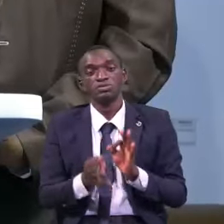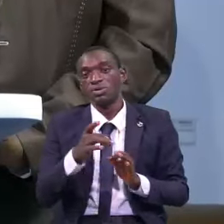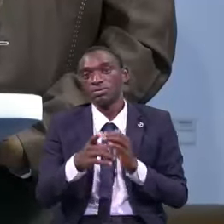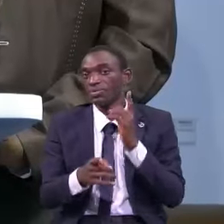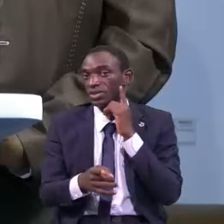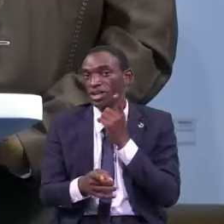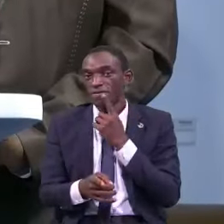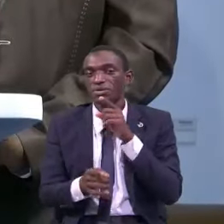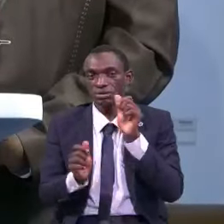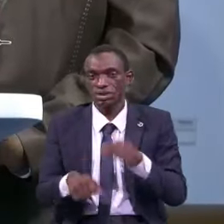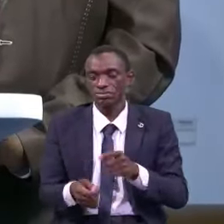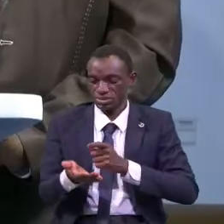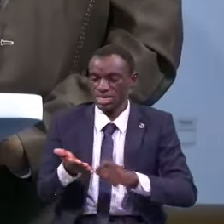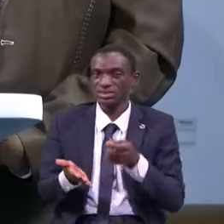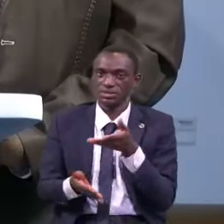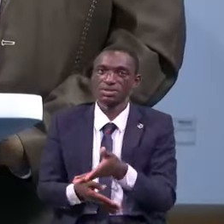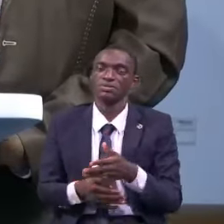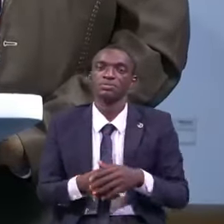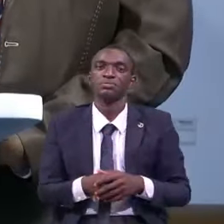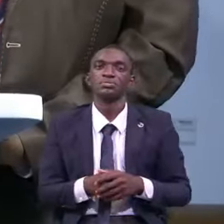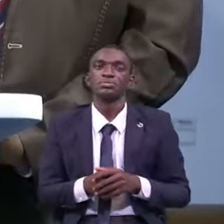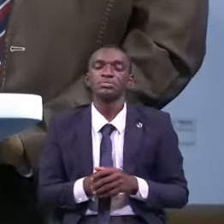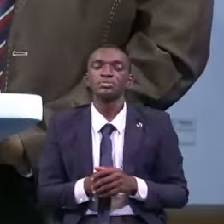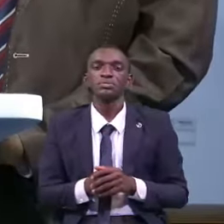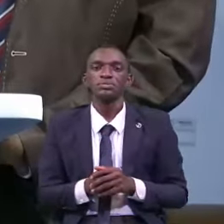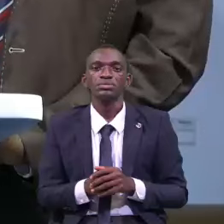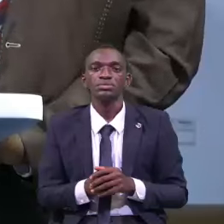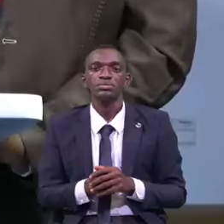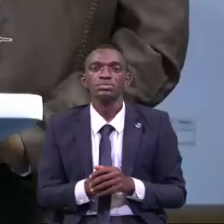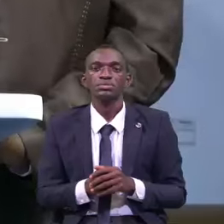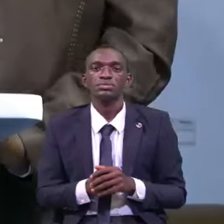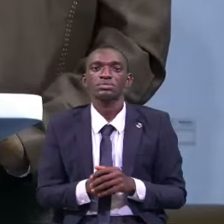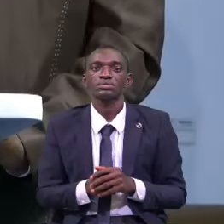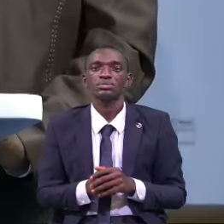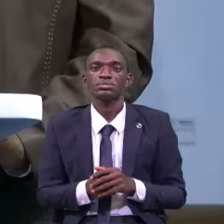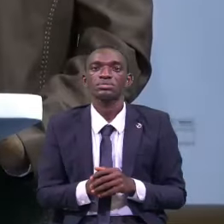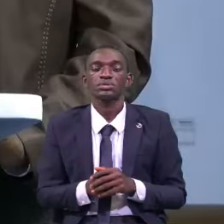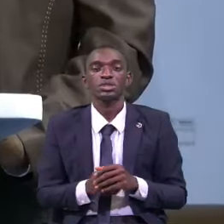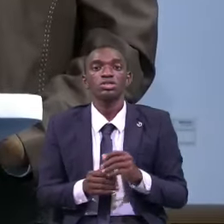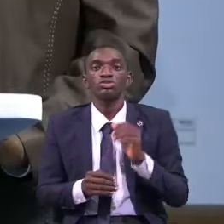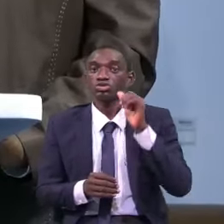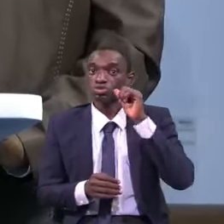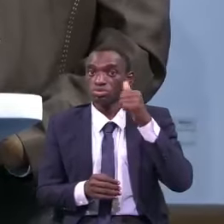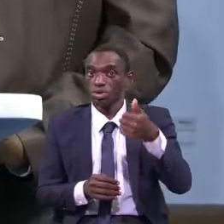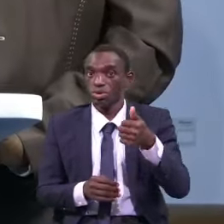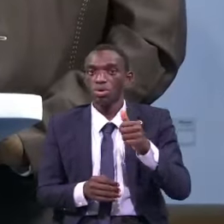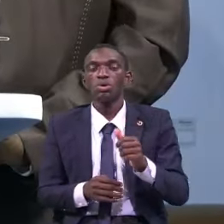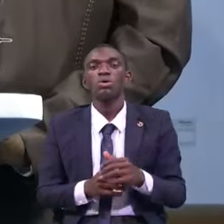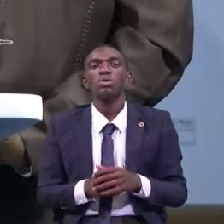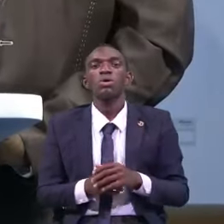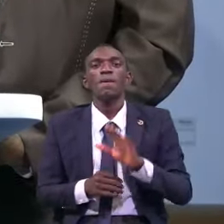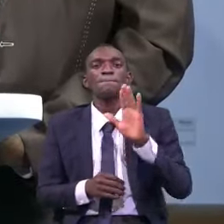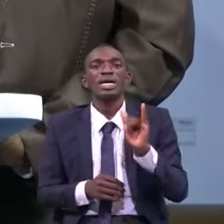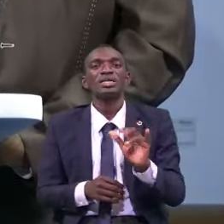Je répète encore, nous aurons demain à 15h. Tomorrow, I repeat again, by 3 p.m.